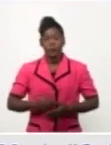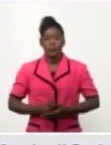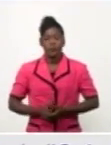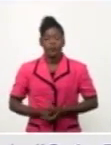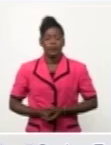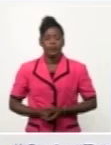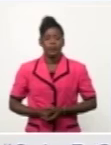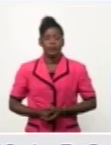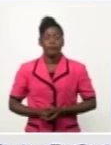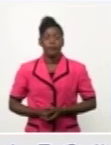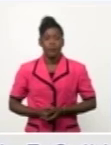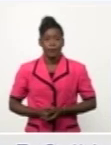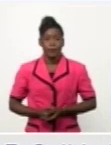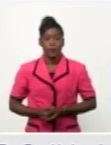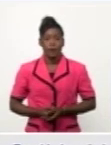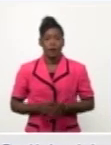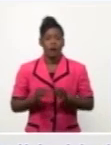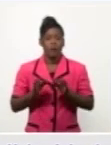with COVID-19.